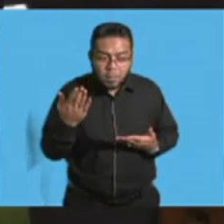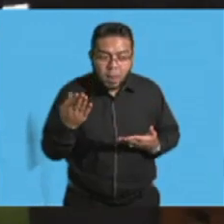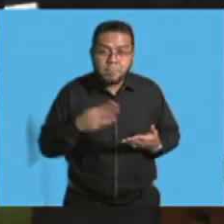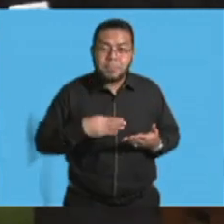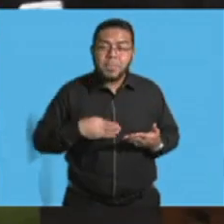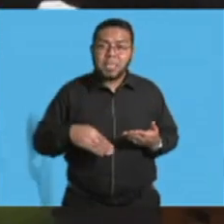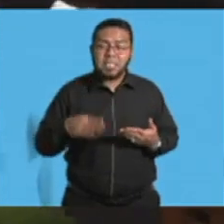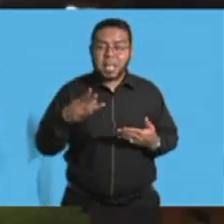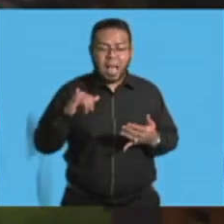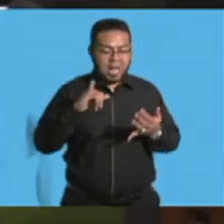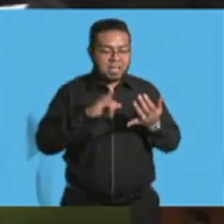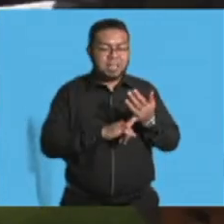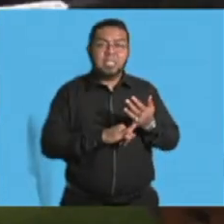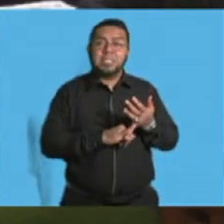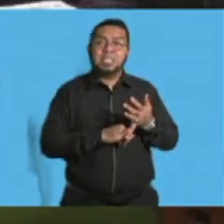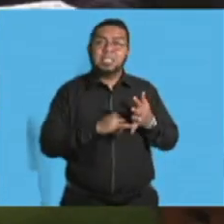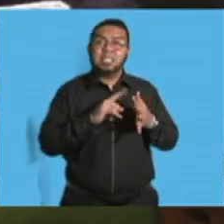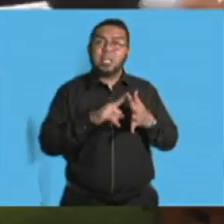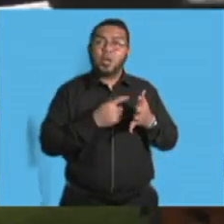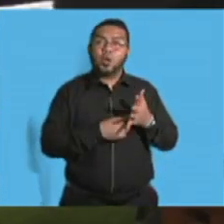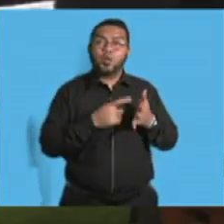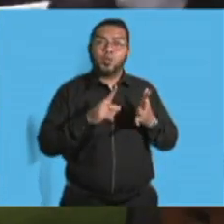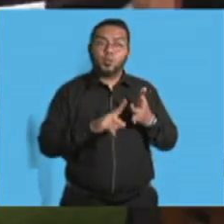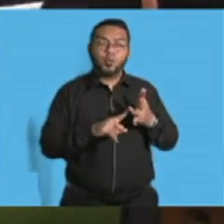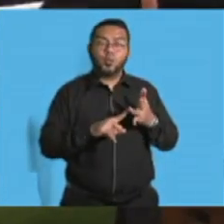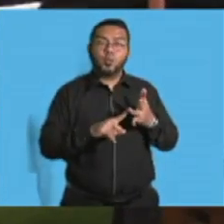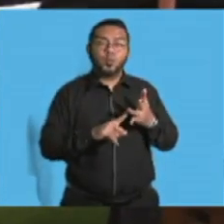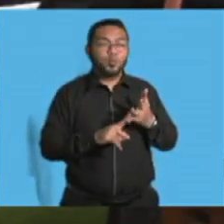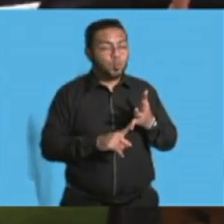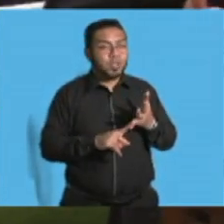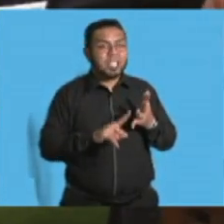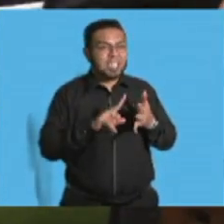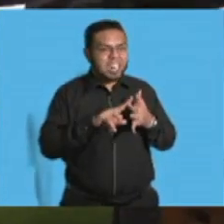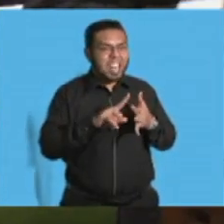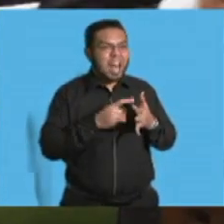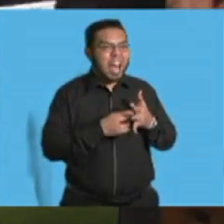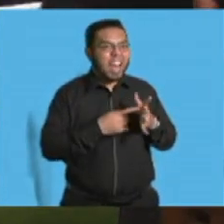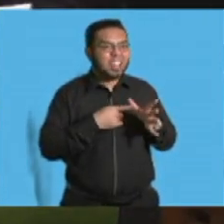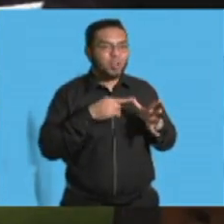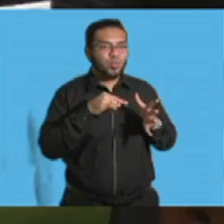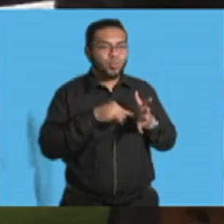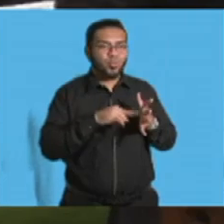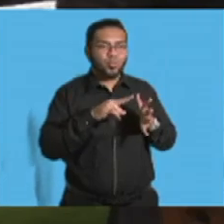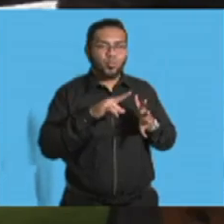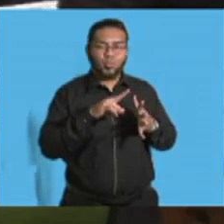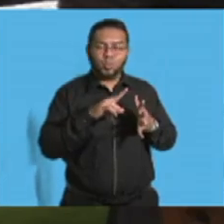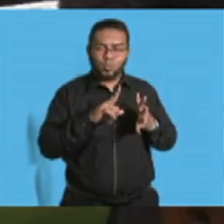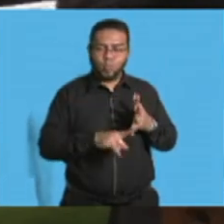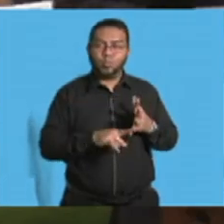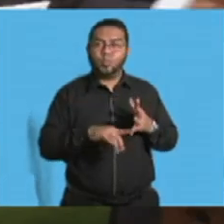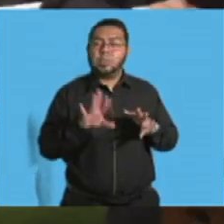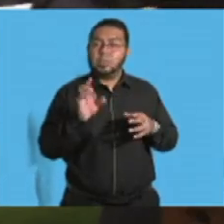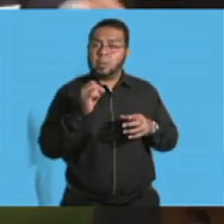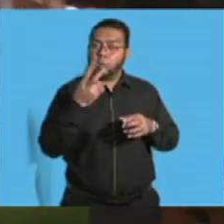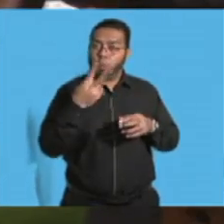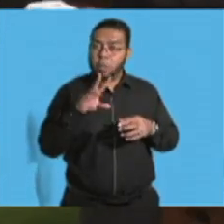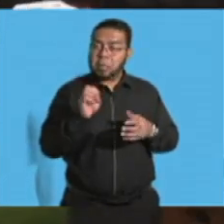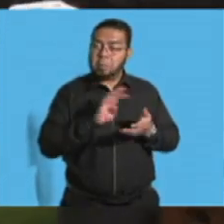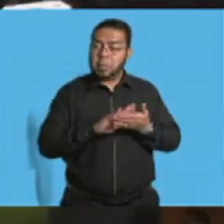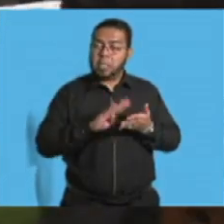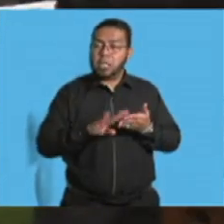Minister Seriratu has some project which is under RIE and say it's a $20 million project, and every time